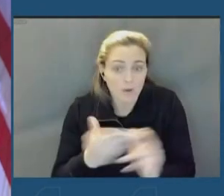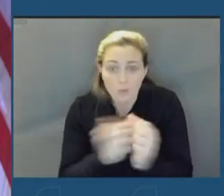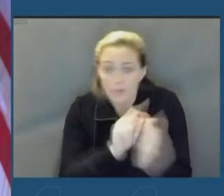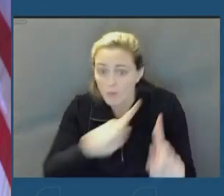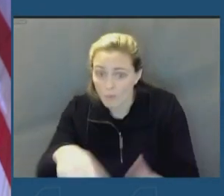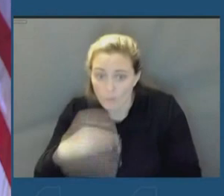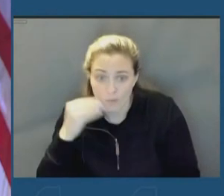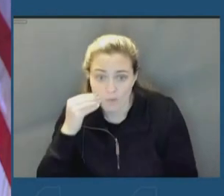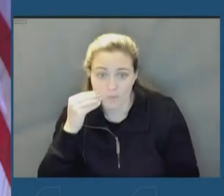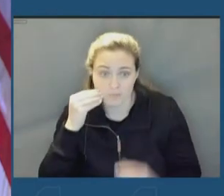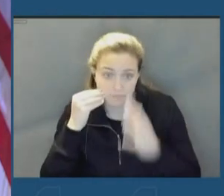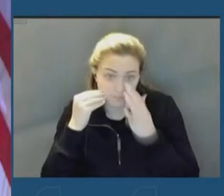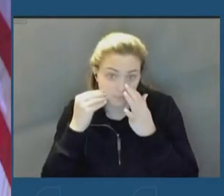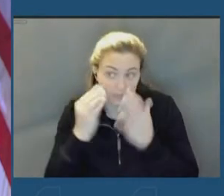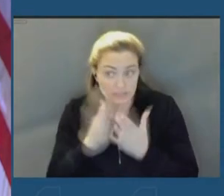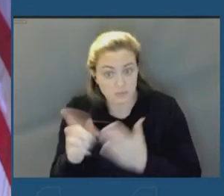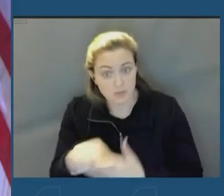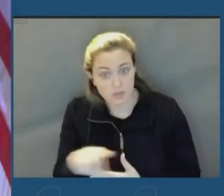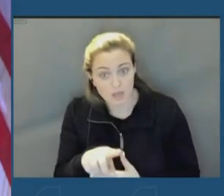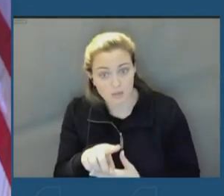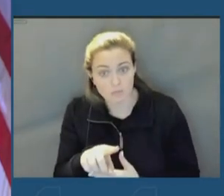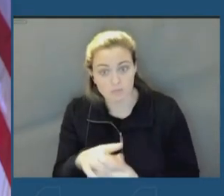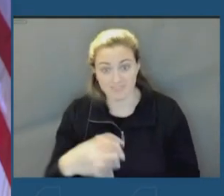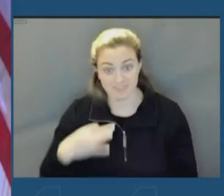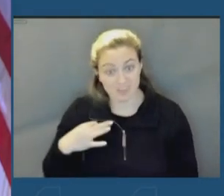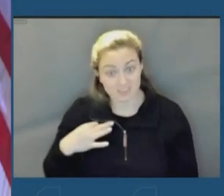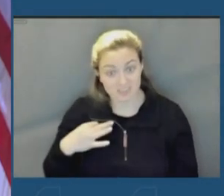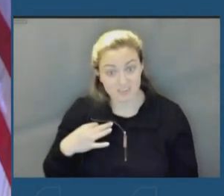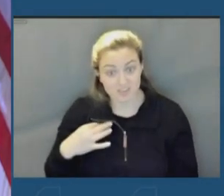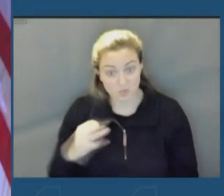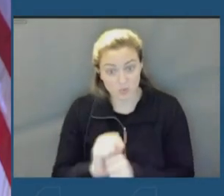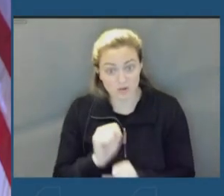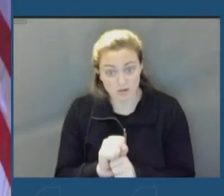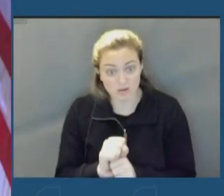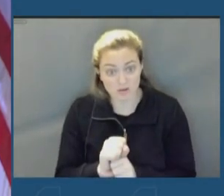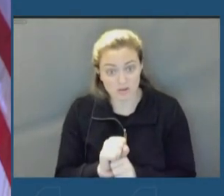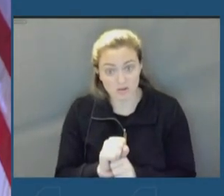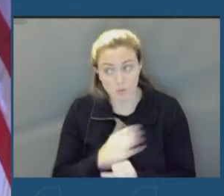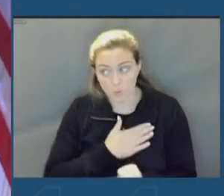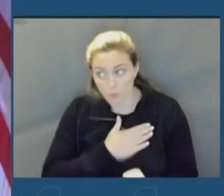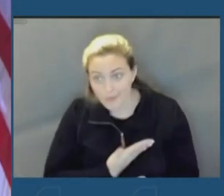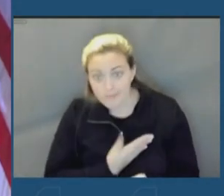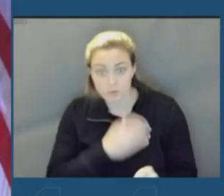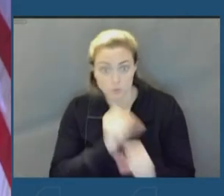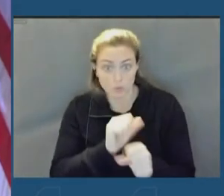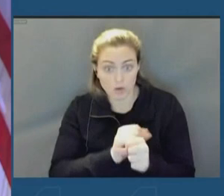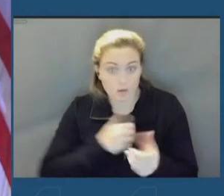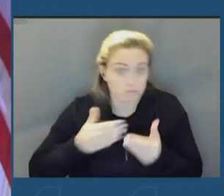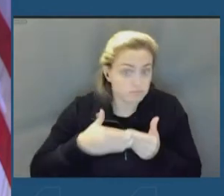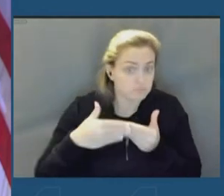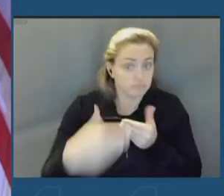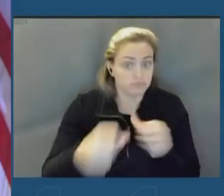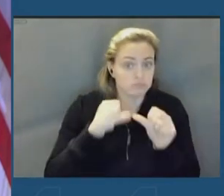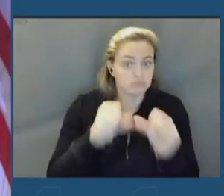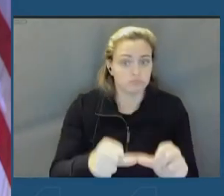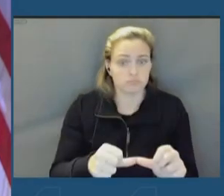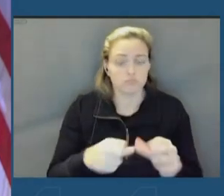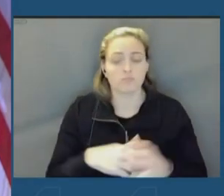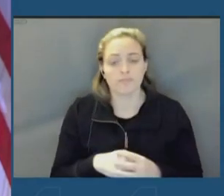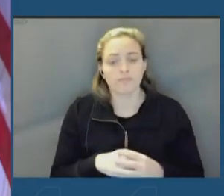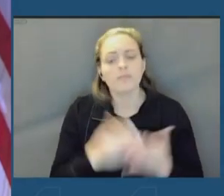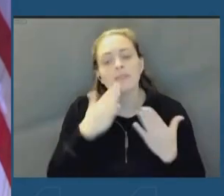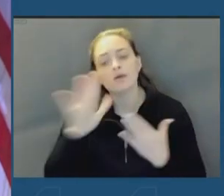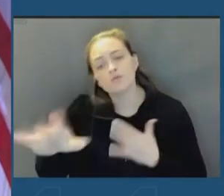home, some of them volunteering to work consecutive shifts. I thank you all for your